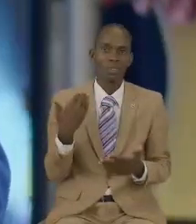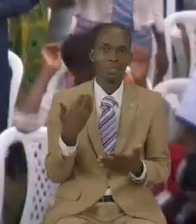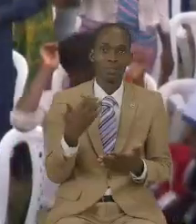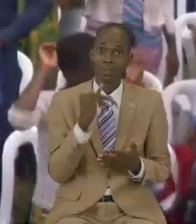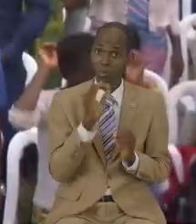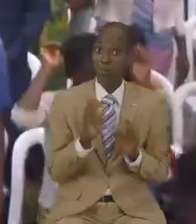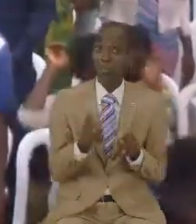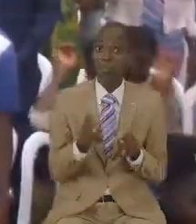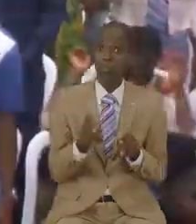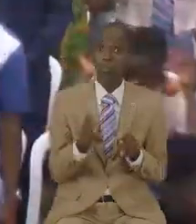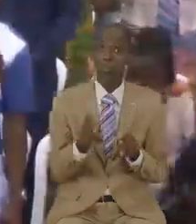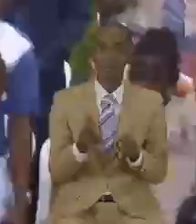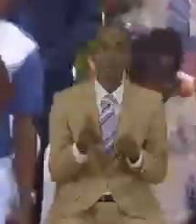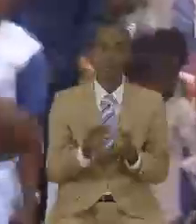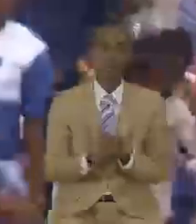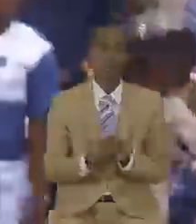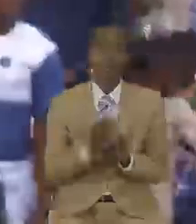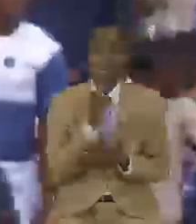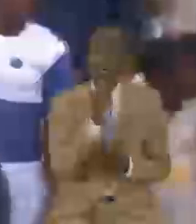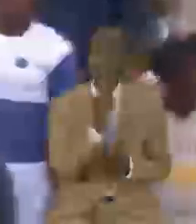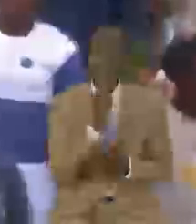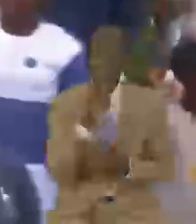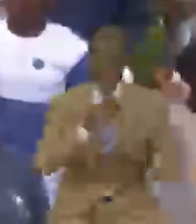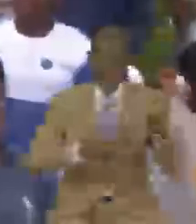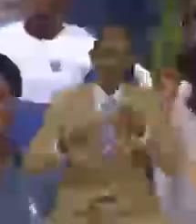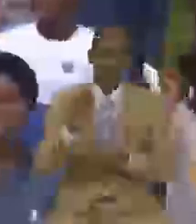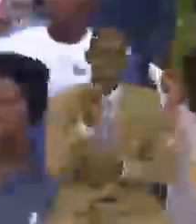right? Secret. Somebody shout secret.